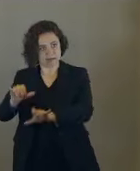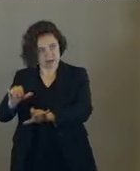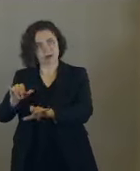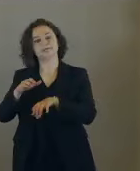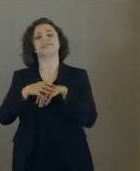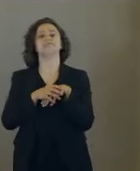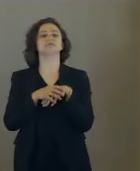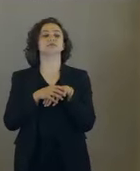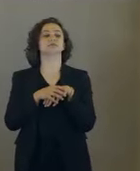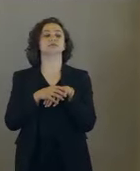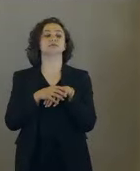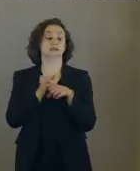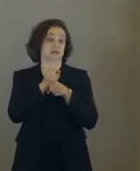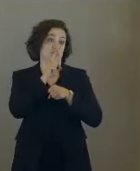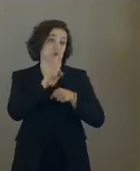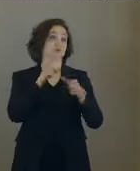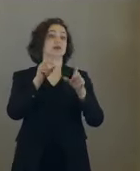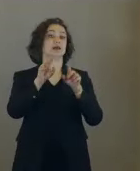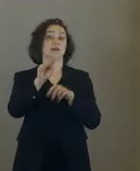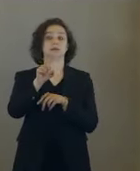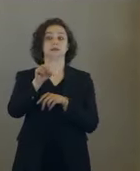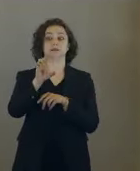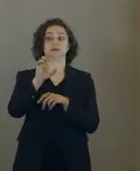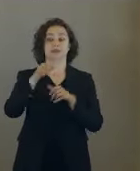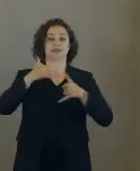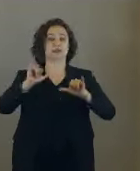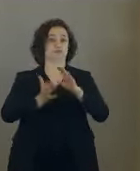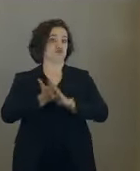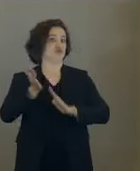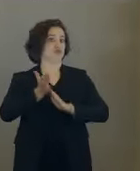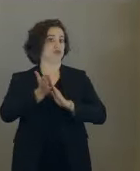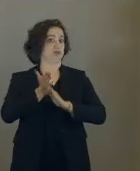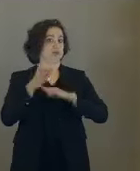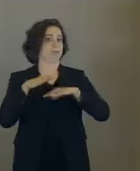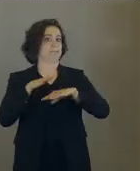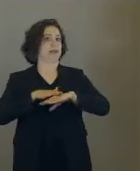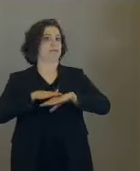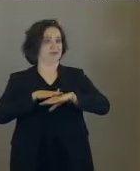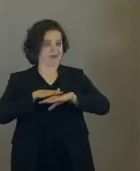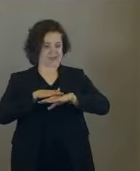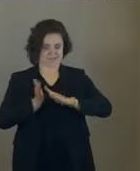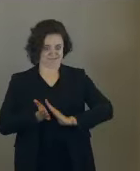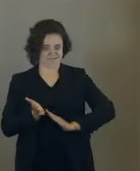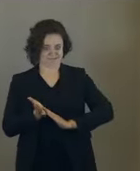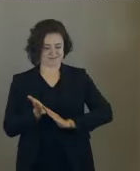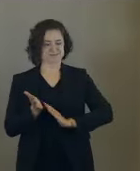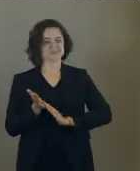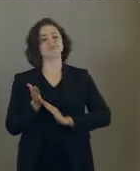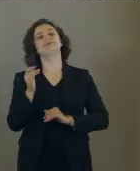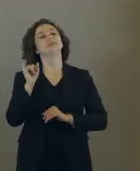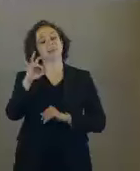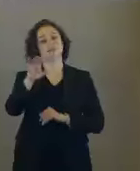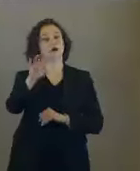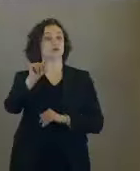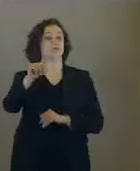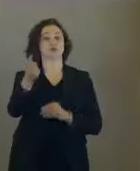other steps are necessary to make sure that the department is continuing to function at a minimal level in the event that we don't have a budget by